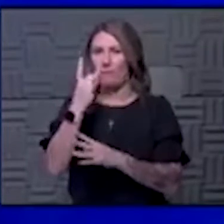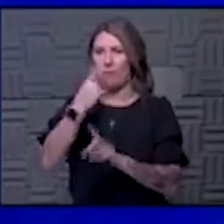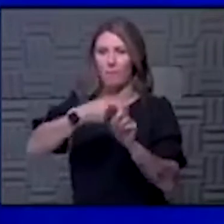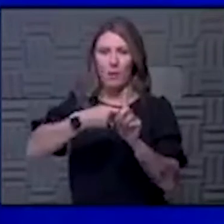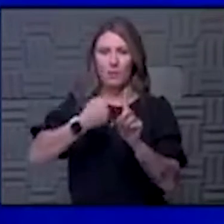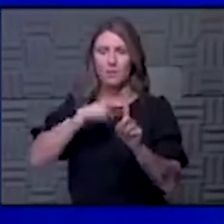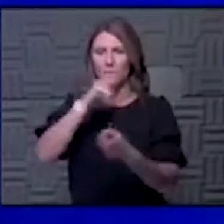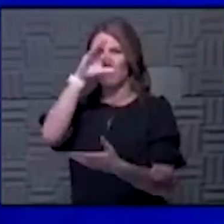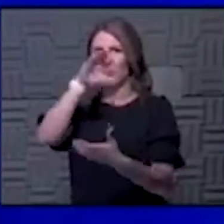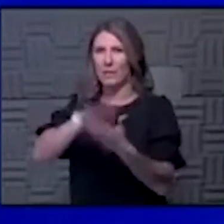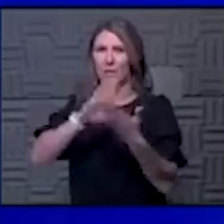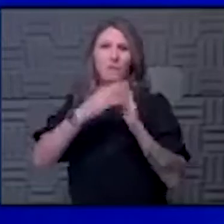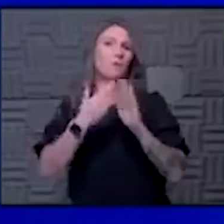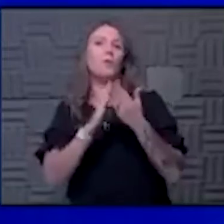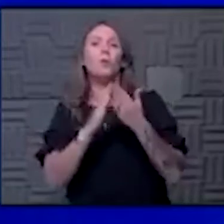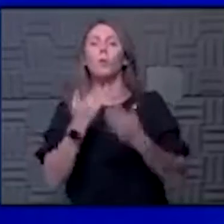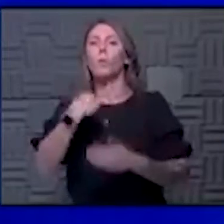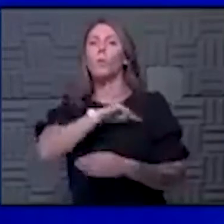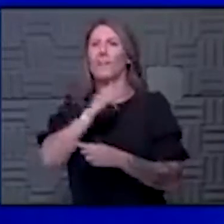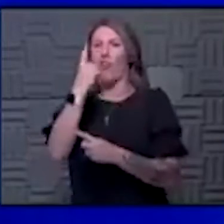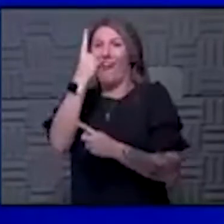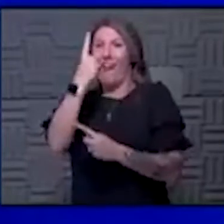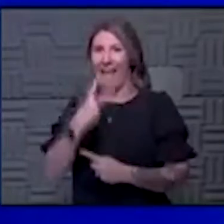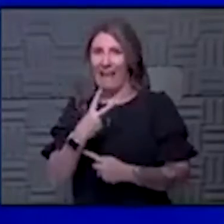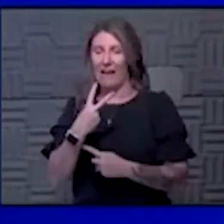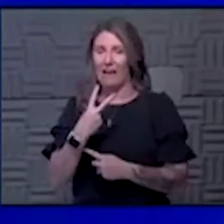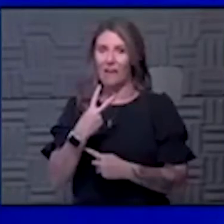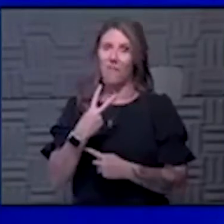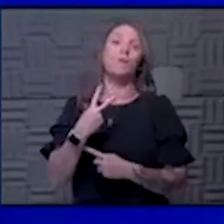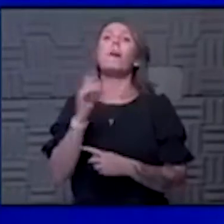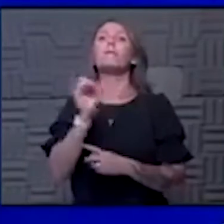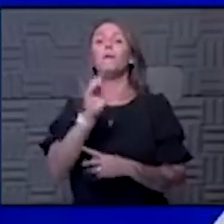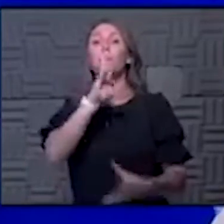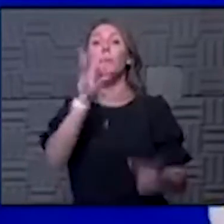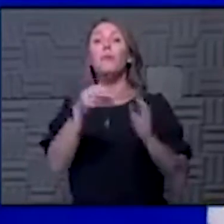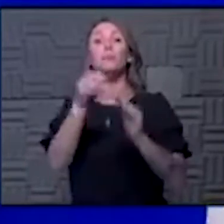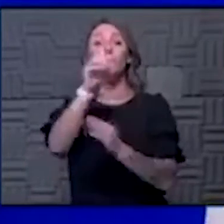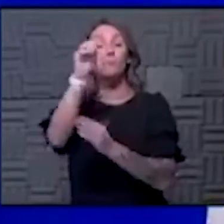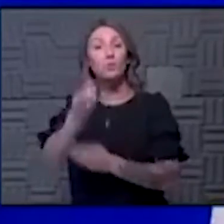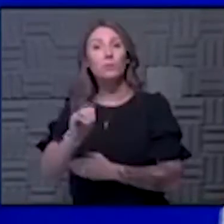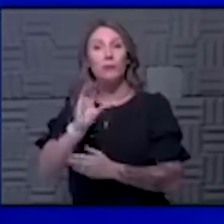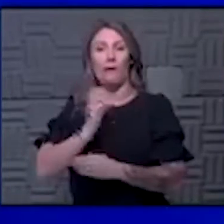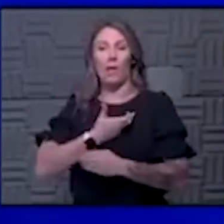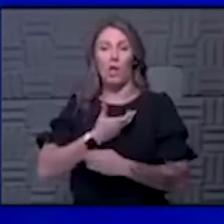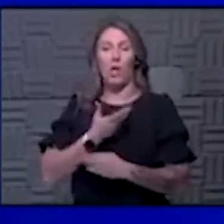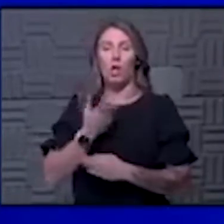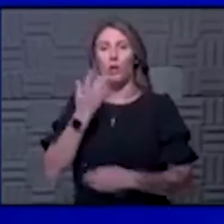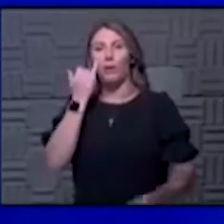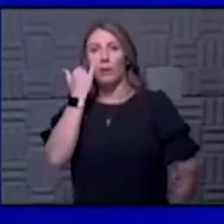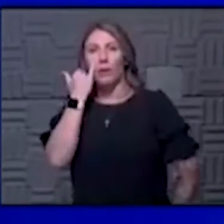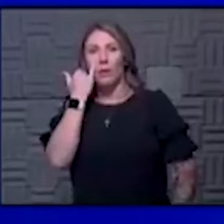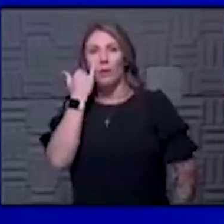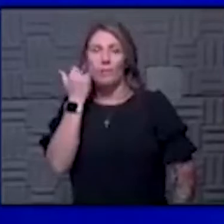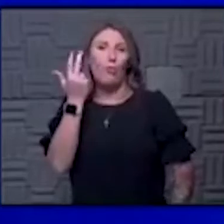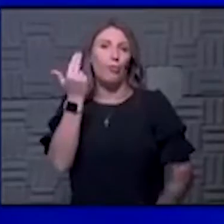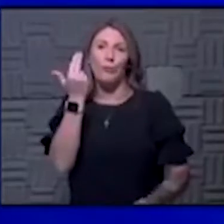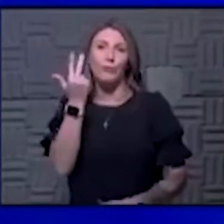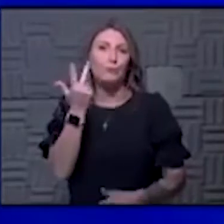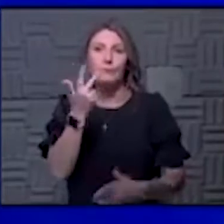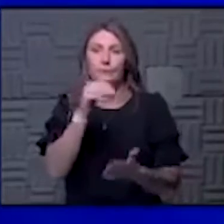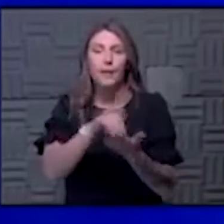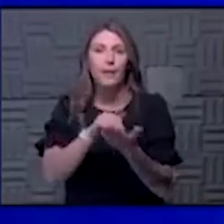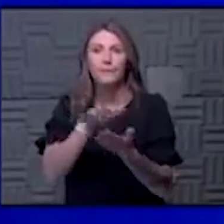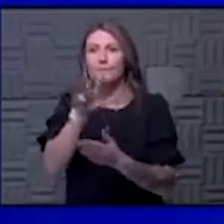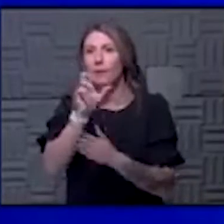believe the community rate is, we are about half of the community rate in terms of like a total percent of our population. If you think we have 13,500 people on our campus